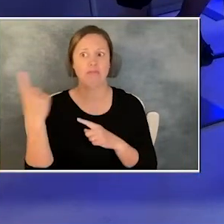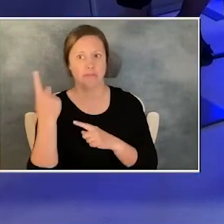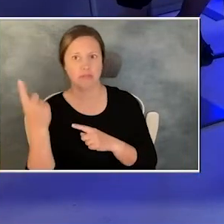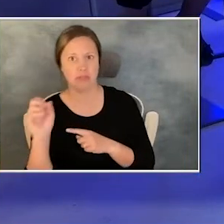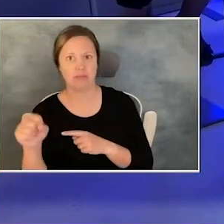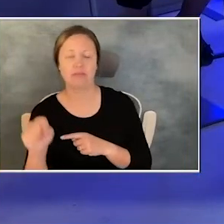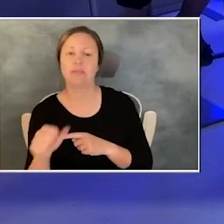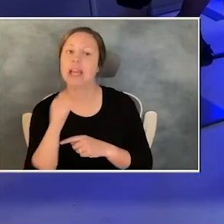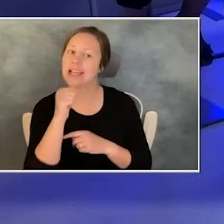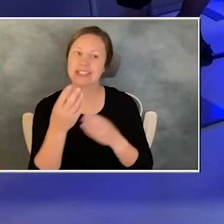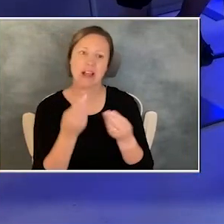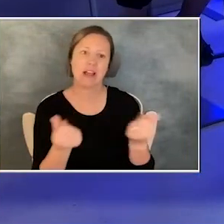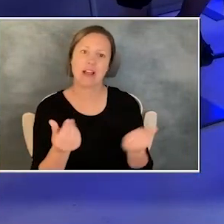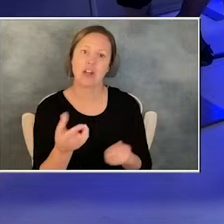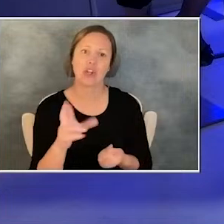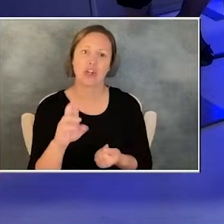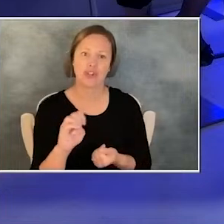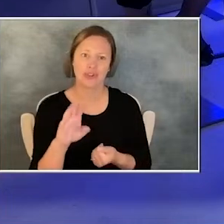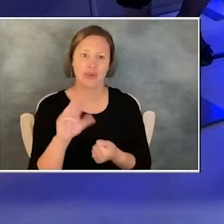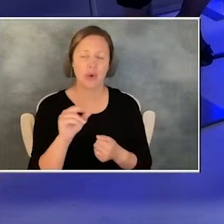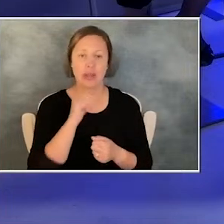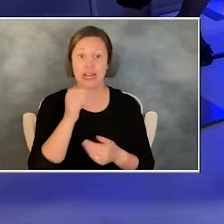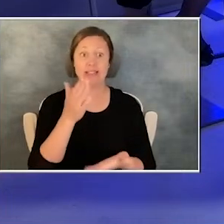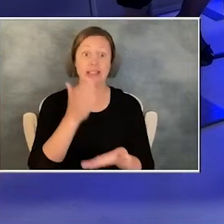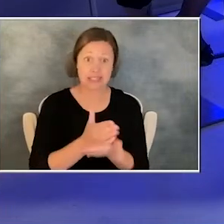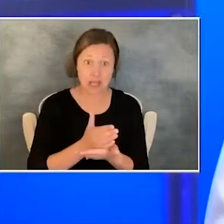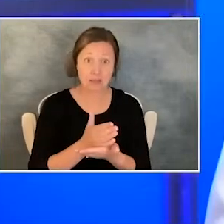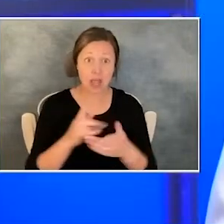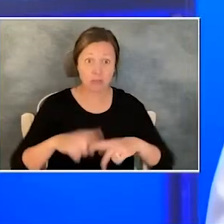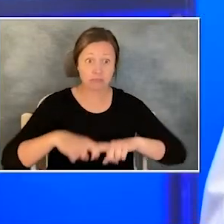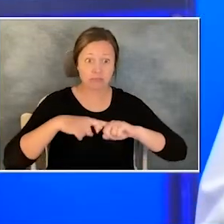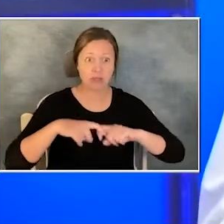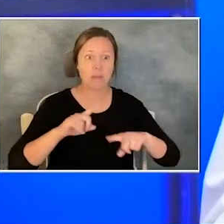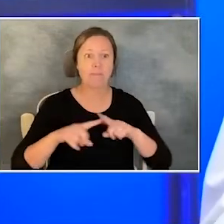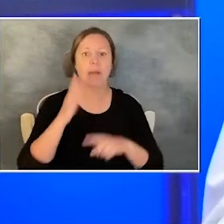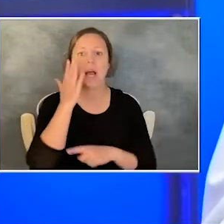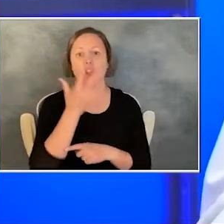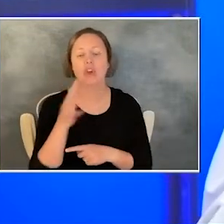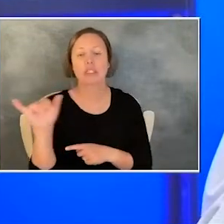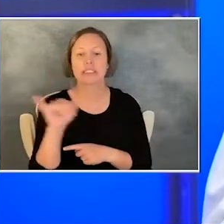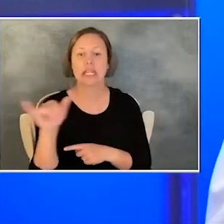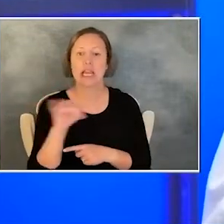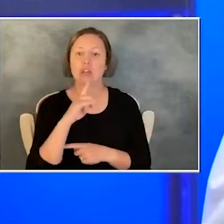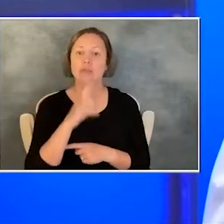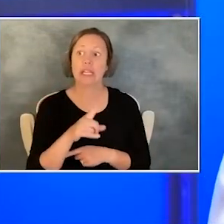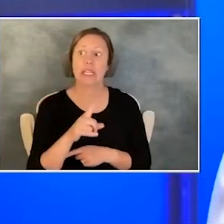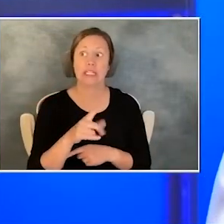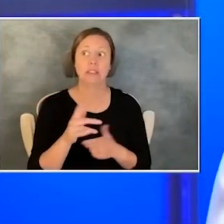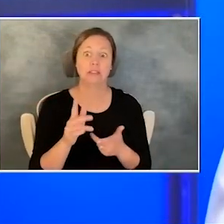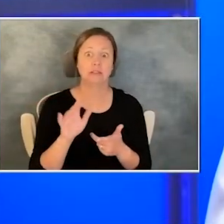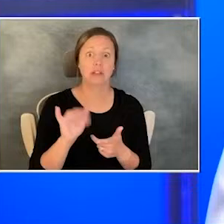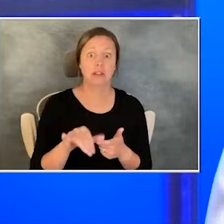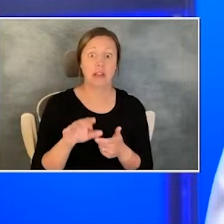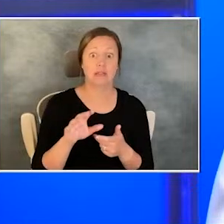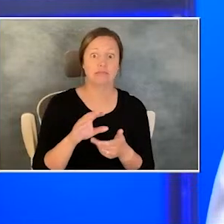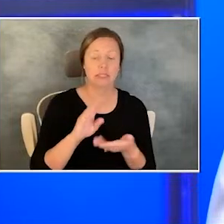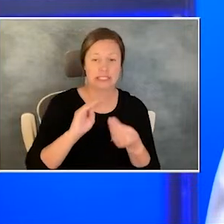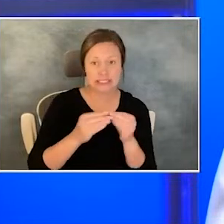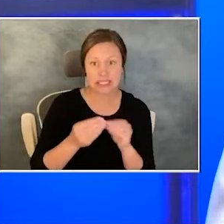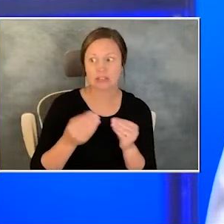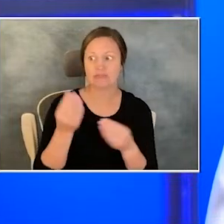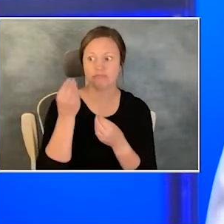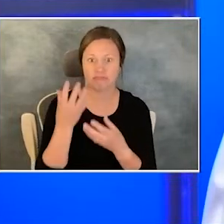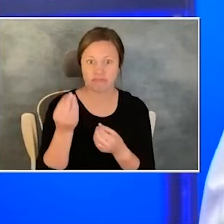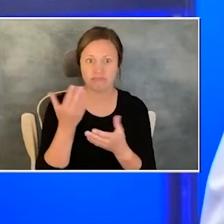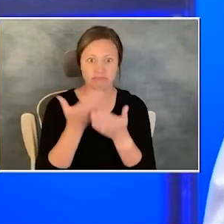cure. And it doesn't stop it, but it is. But it looks like, you know, and it's early days, but the data is, you know, is really pointing